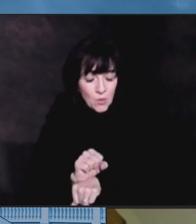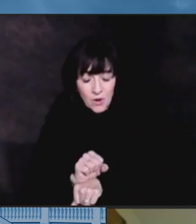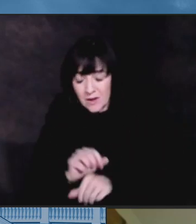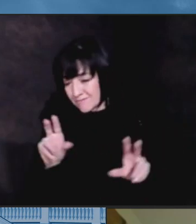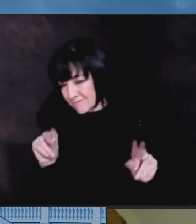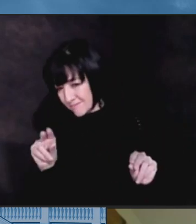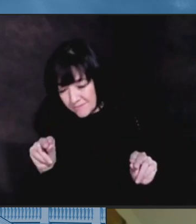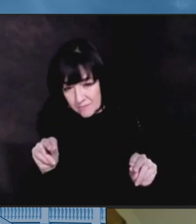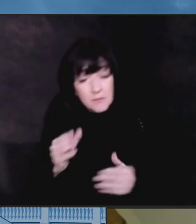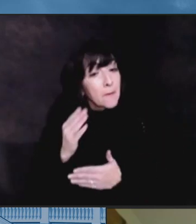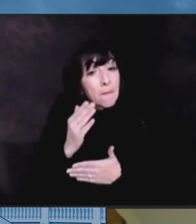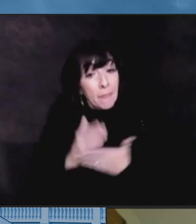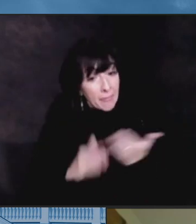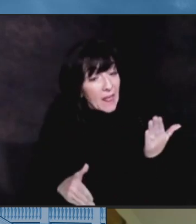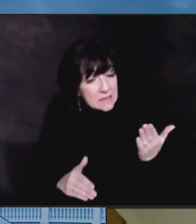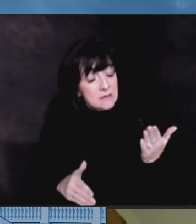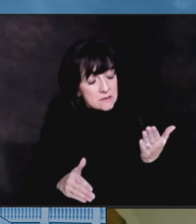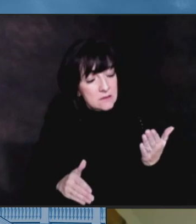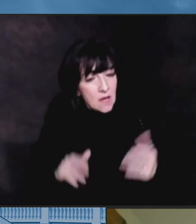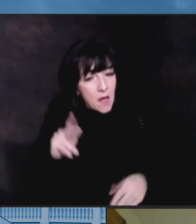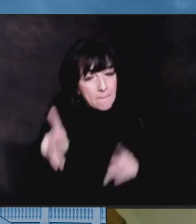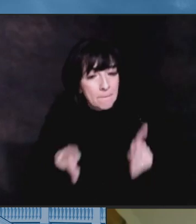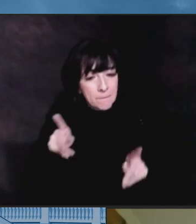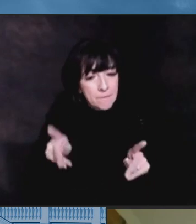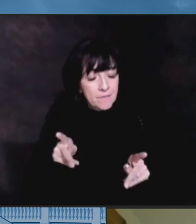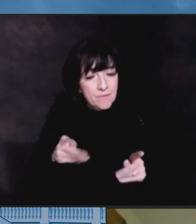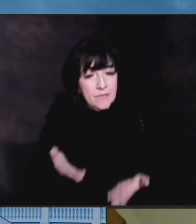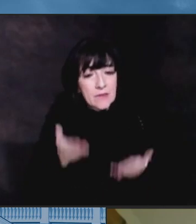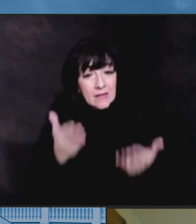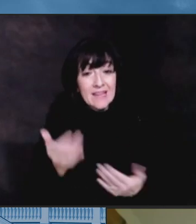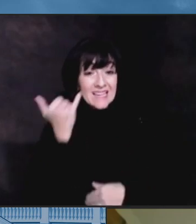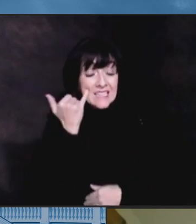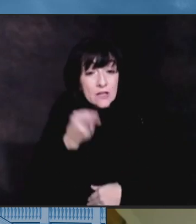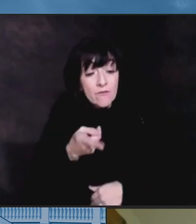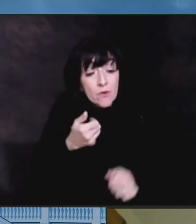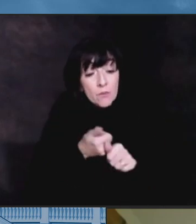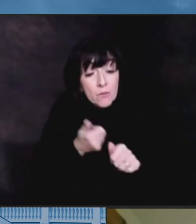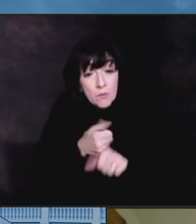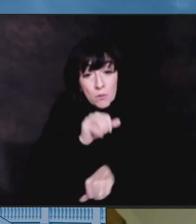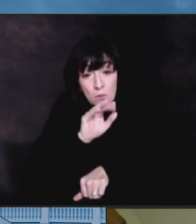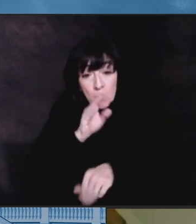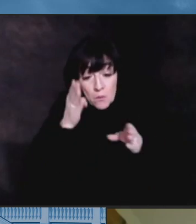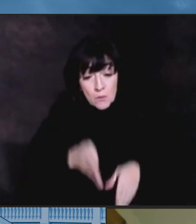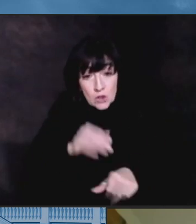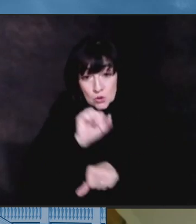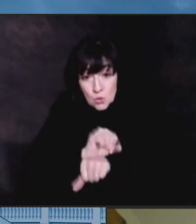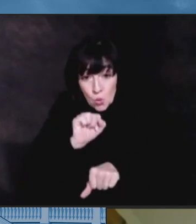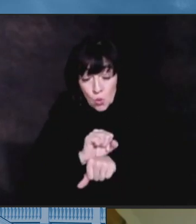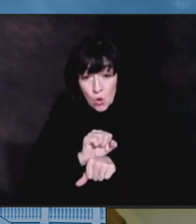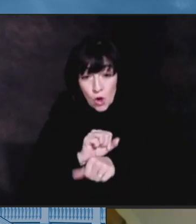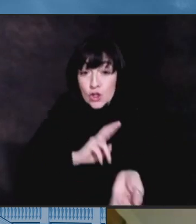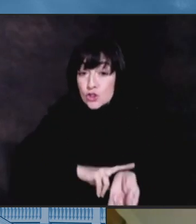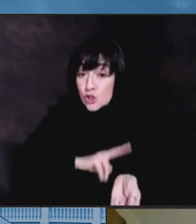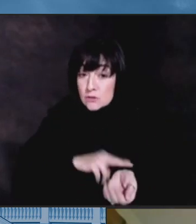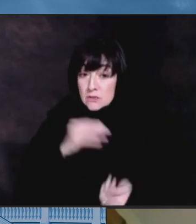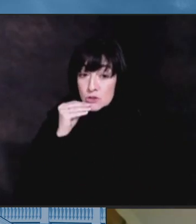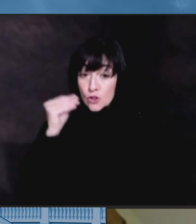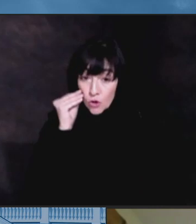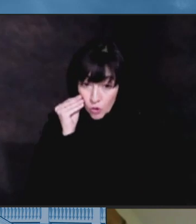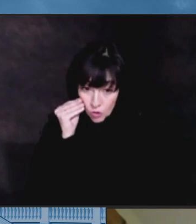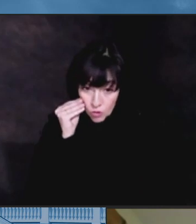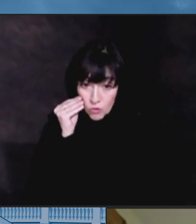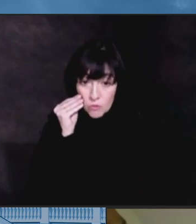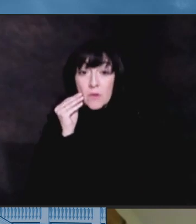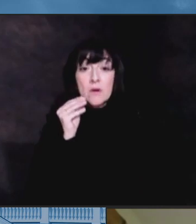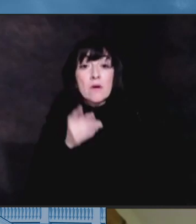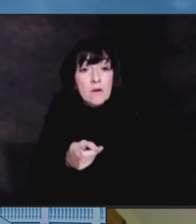where risk of spread is higher. So for example, in long-term care settings may choose to stick with the